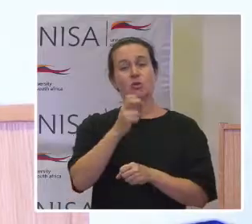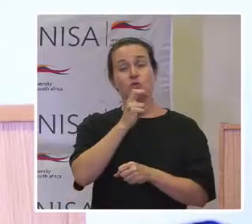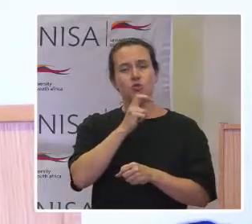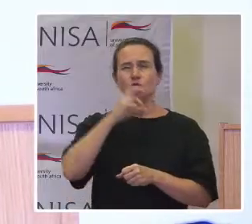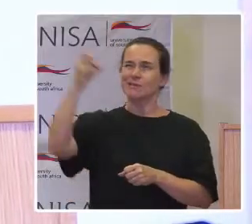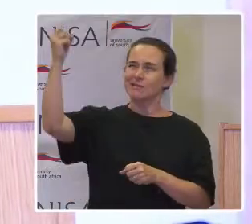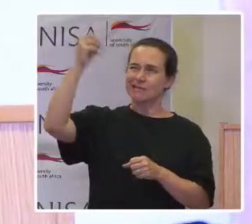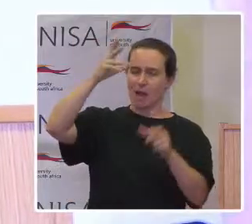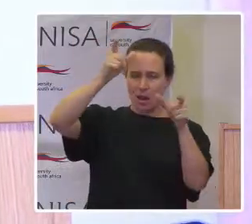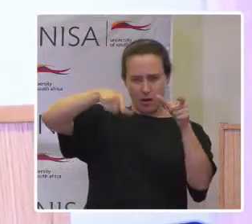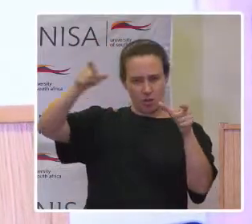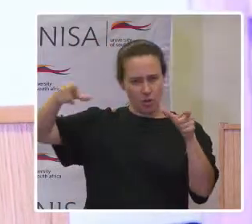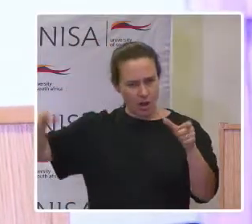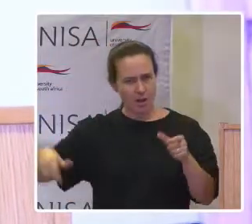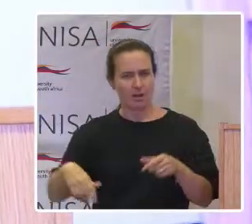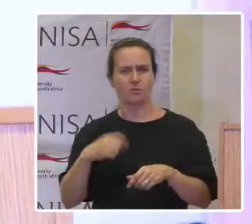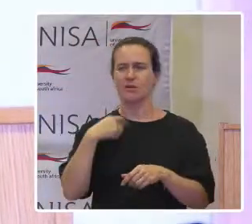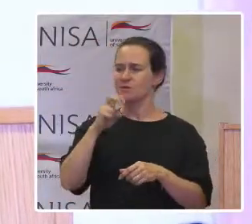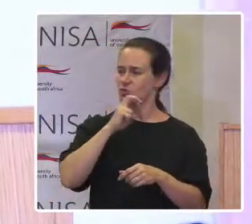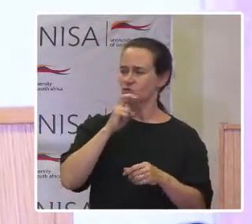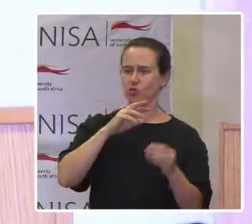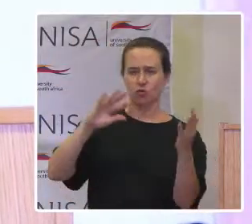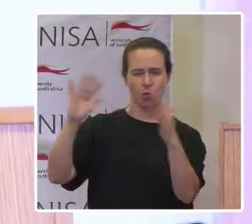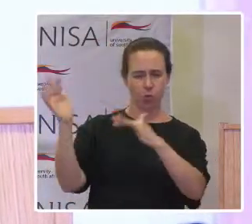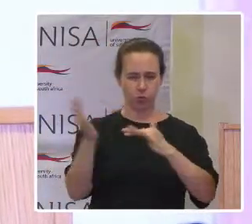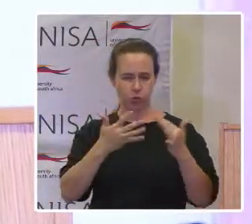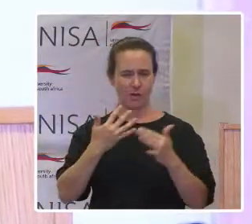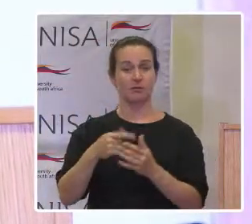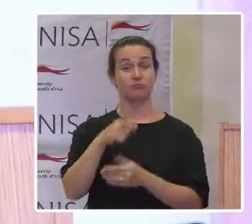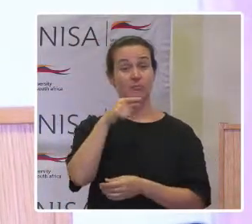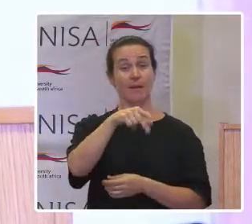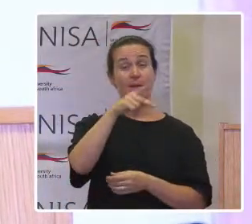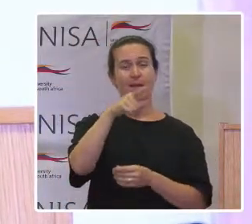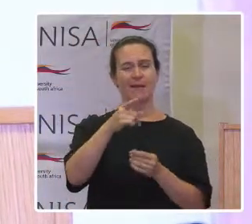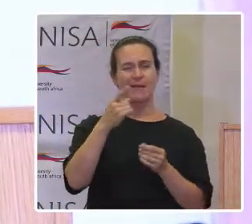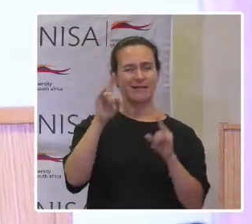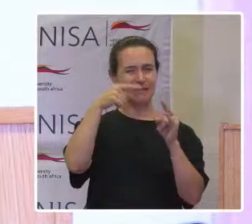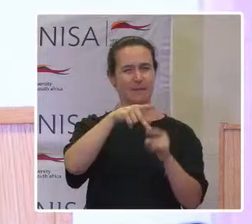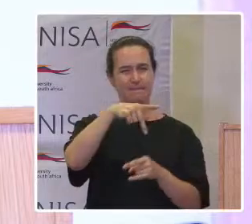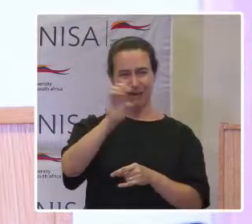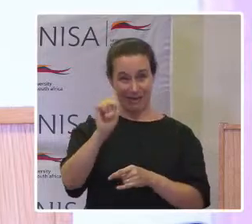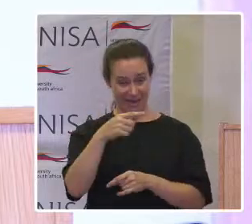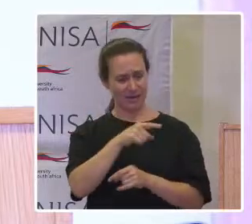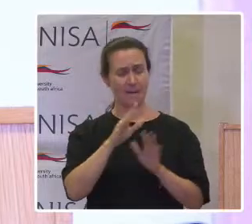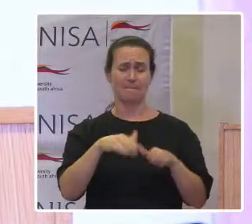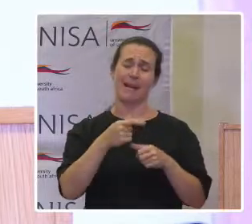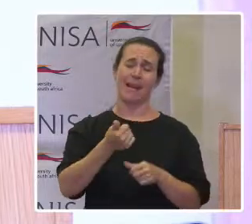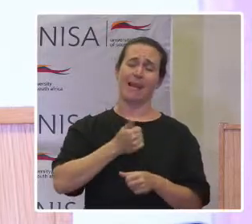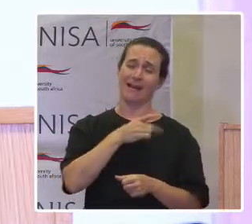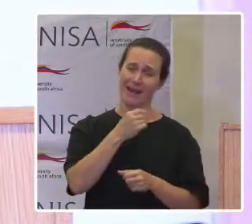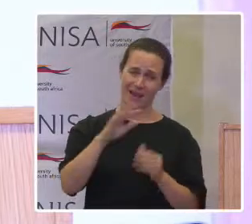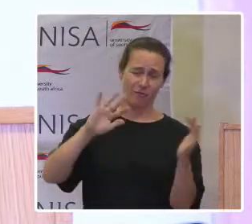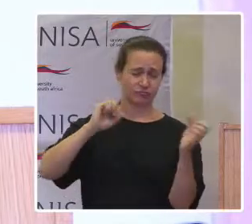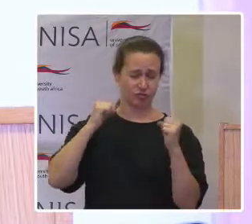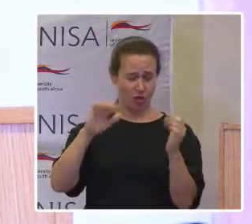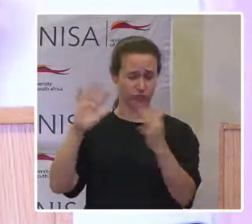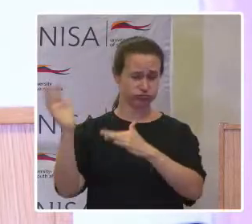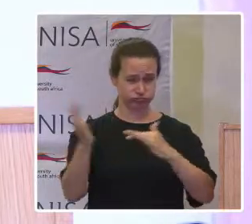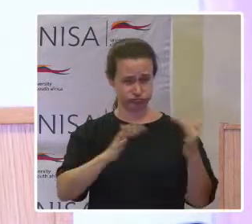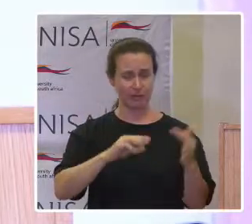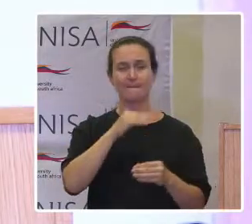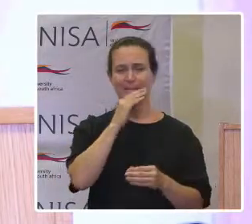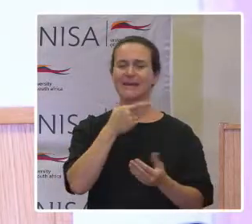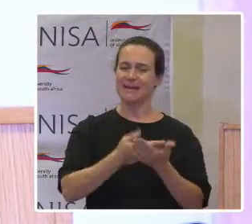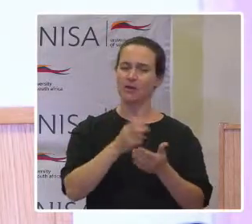let us make use of the wind. You look at PE, they are blessed with the wind. So what does that mean?